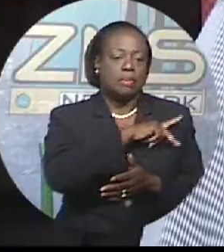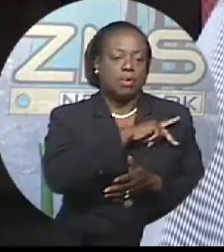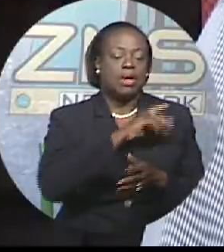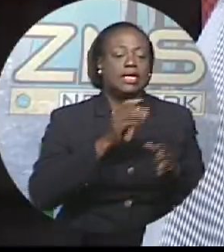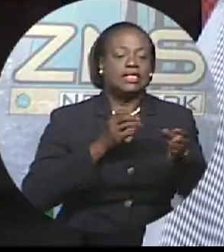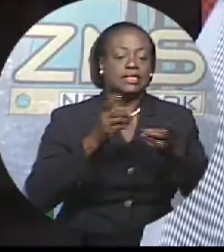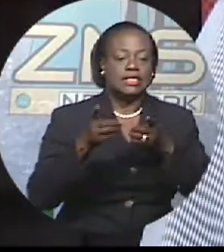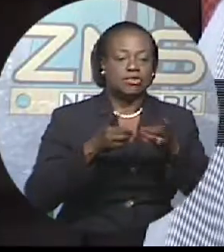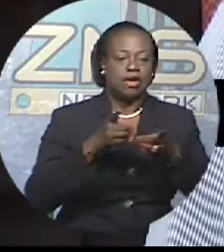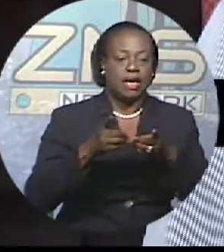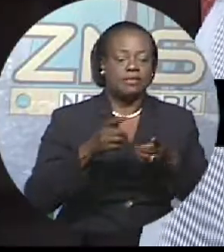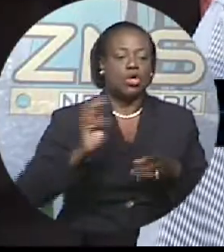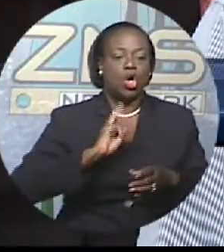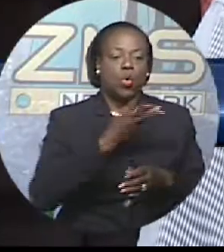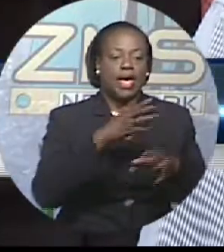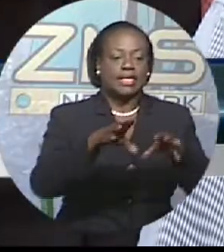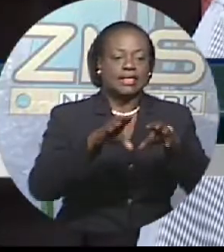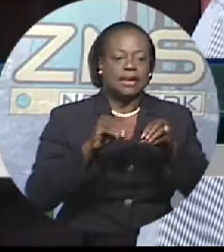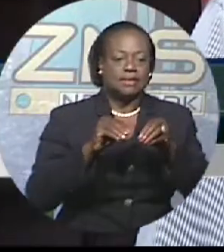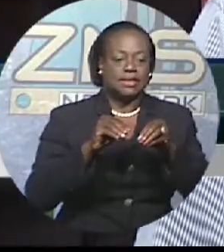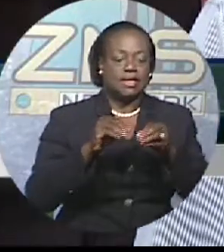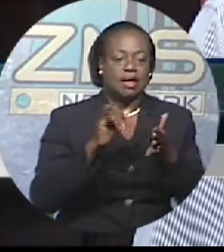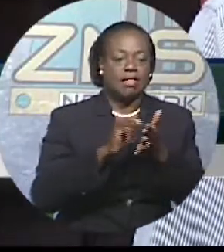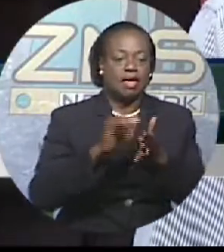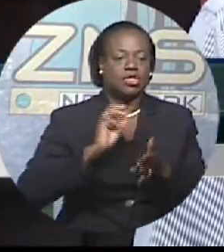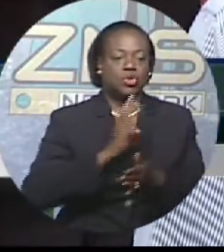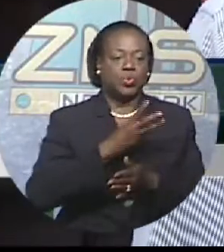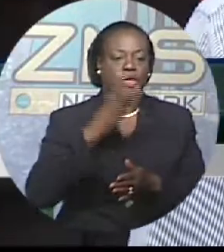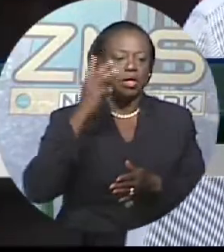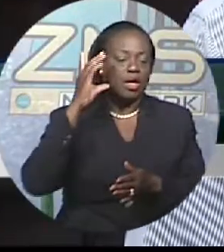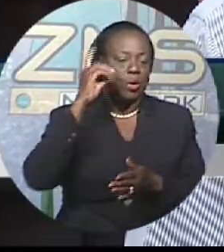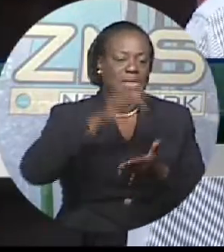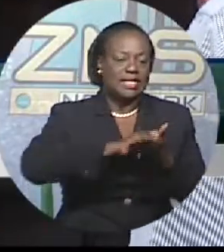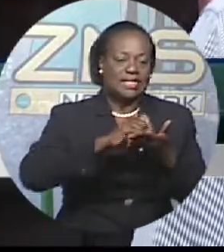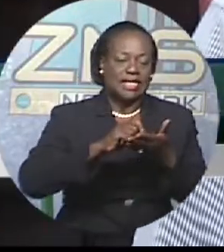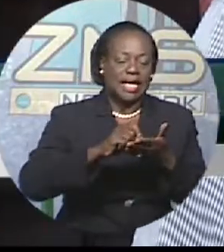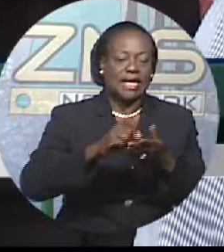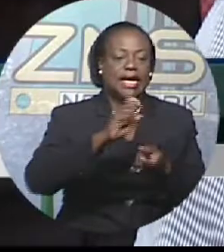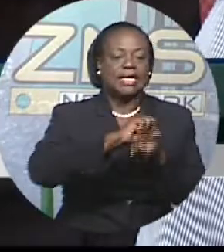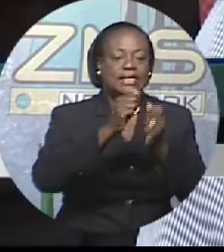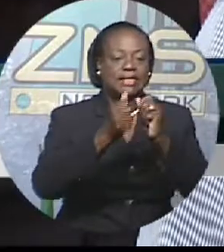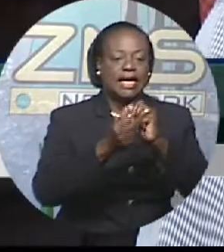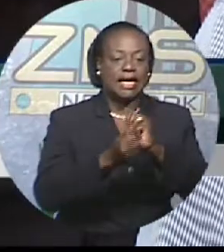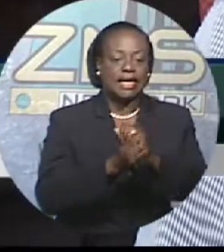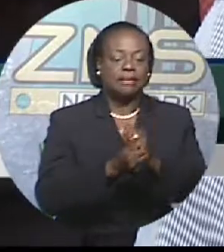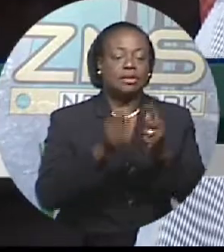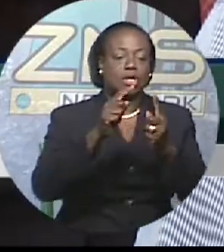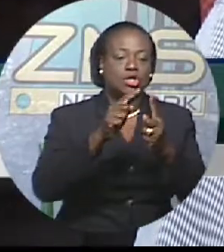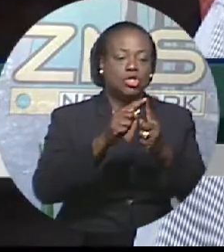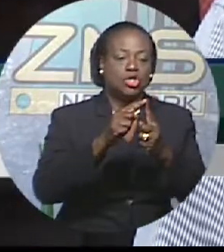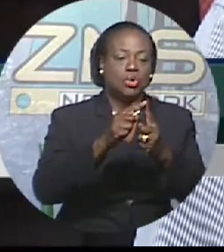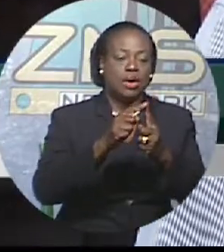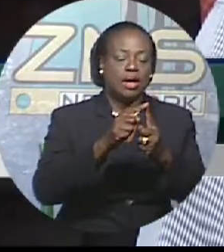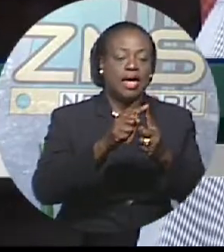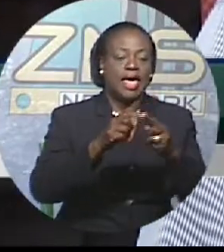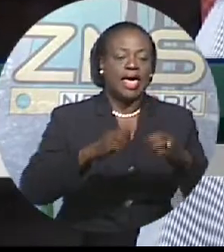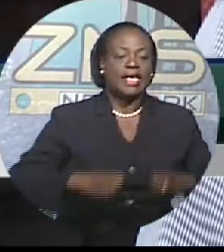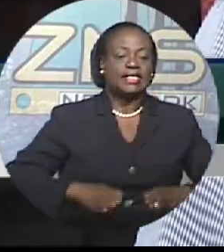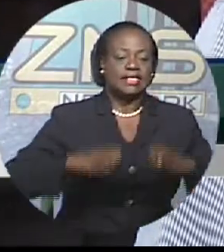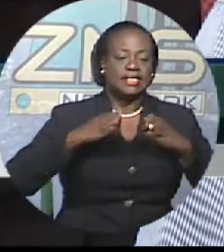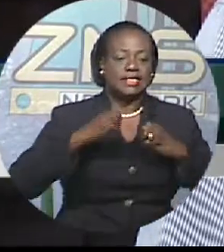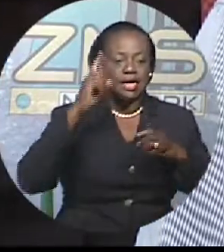We accepted that we would sign an addendum to our existing agreement, which